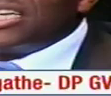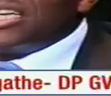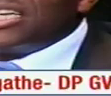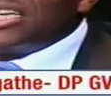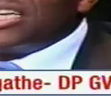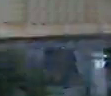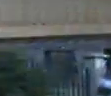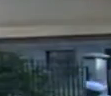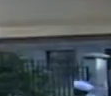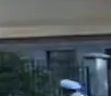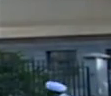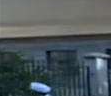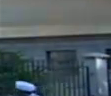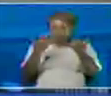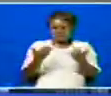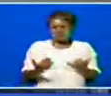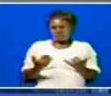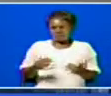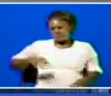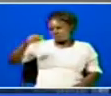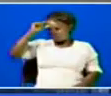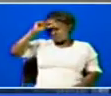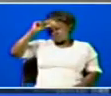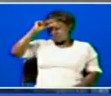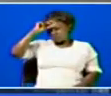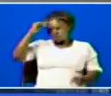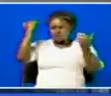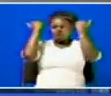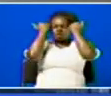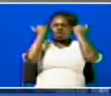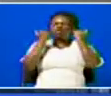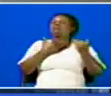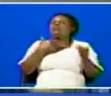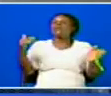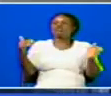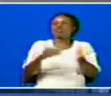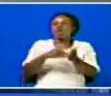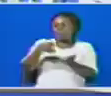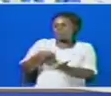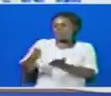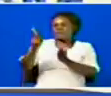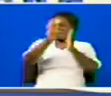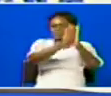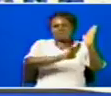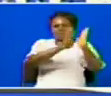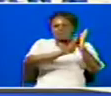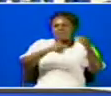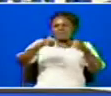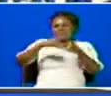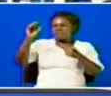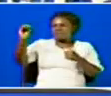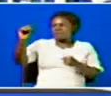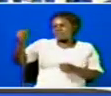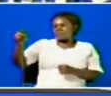nimemwambia regularize. And now the Nairobi County government has filed a suit in court seeking to stop any payments of bills amounting to 60 billion